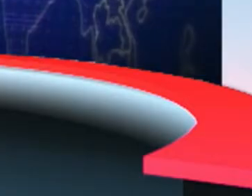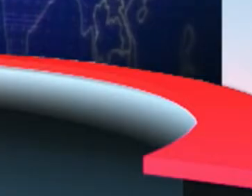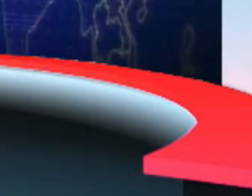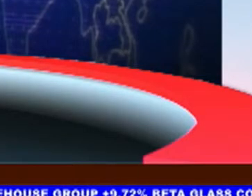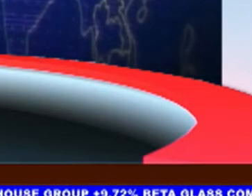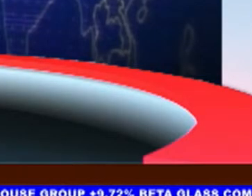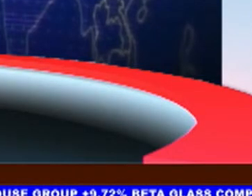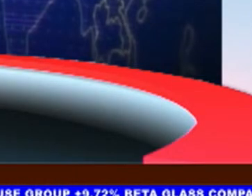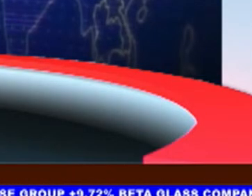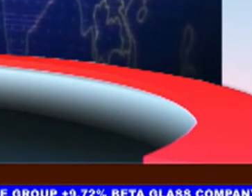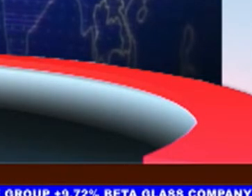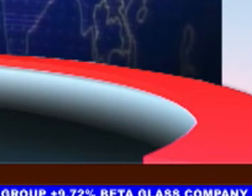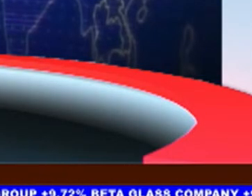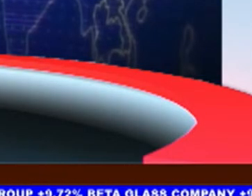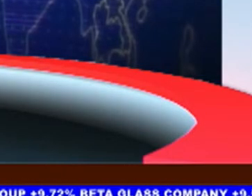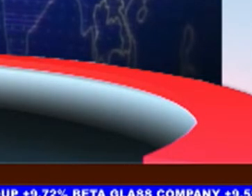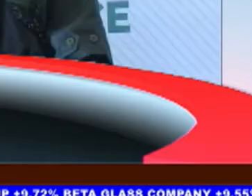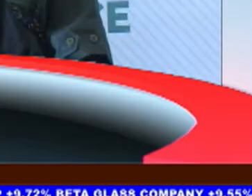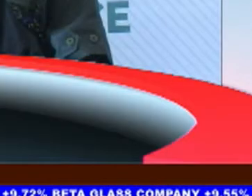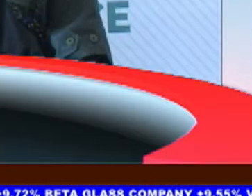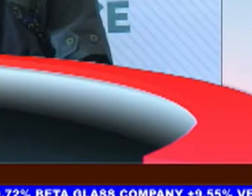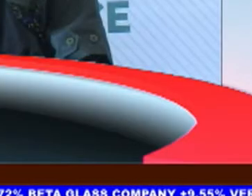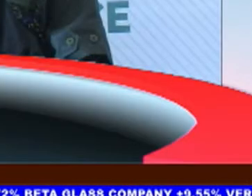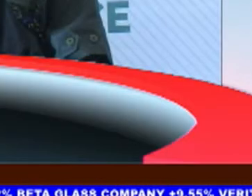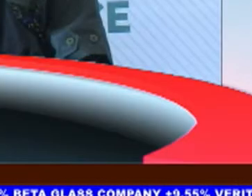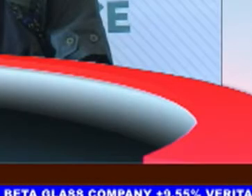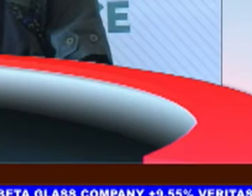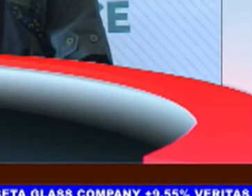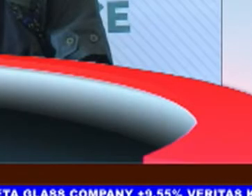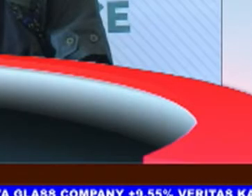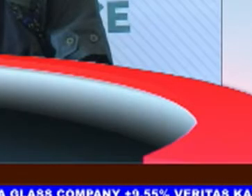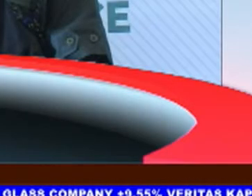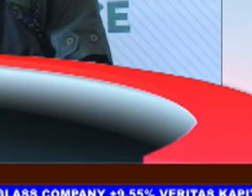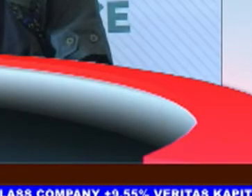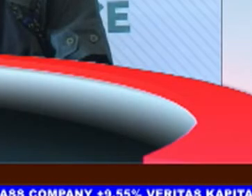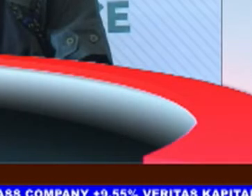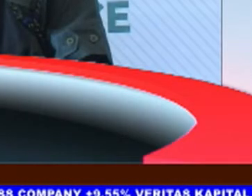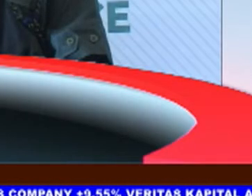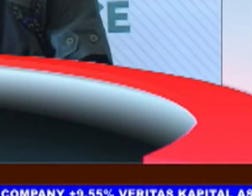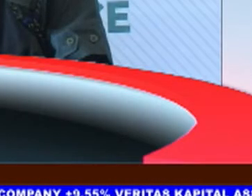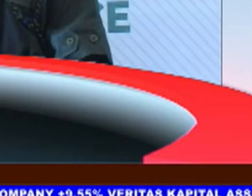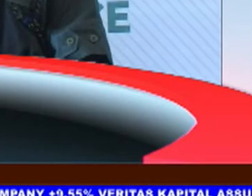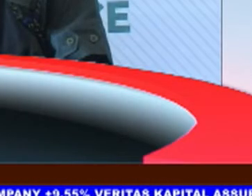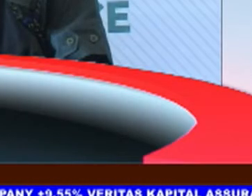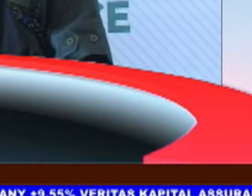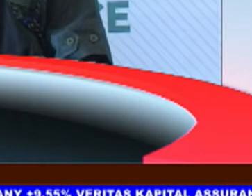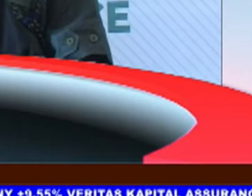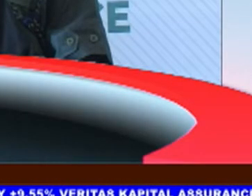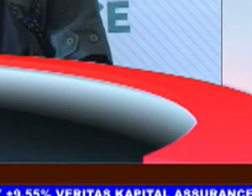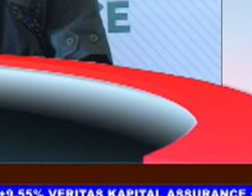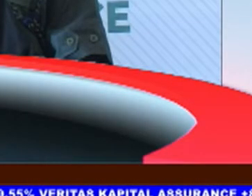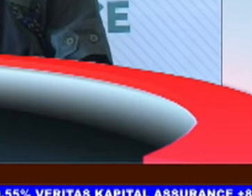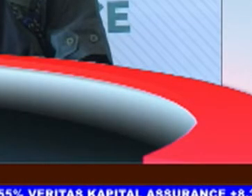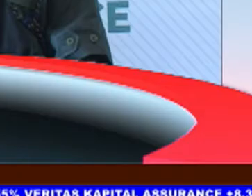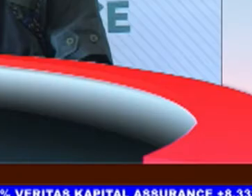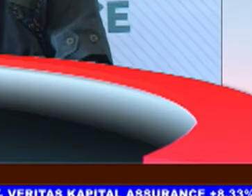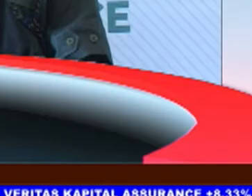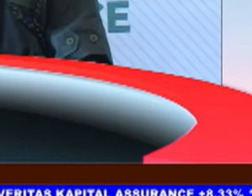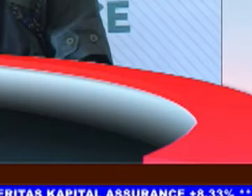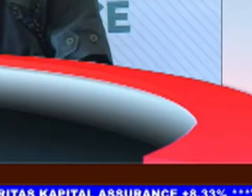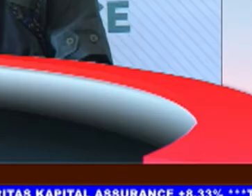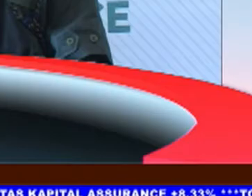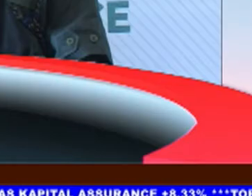And now the news in full. The federal government says the renewed hope agenda of the present administration will work out modalities in dealing with